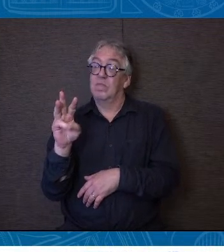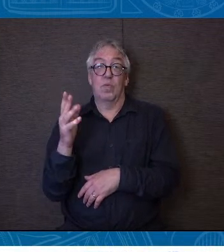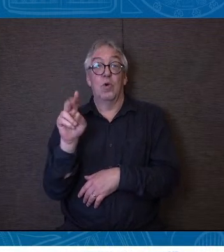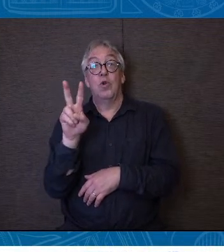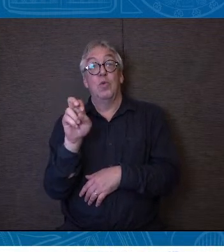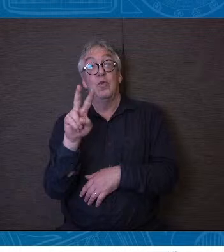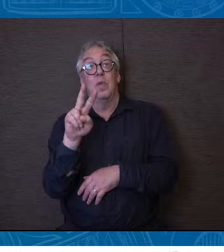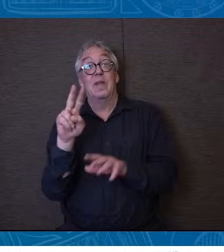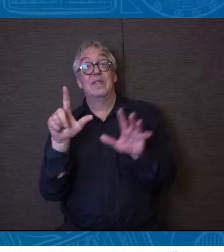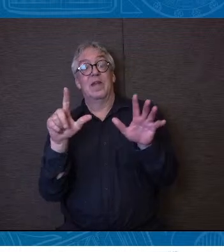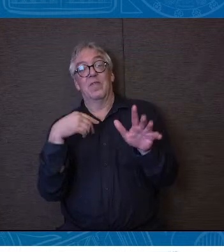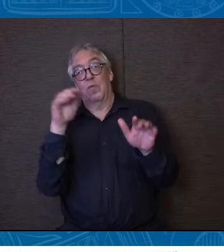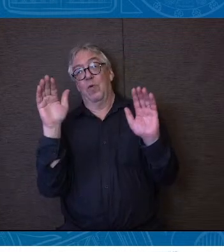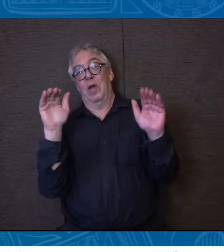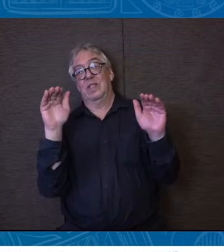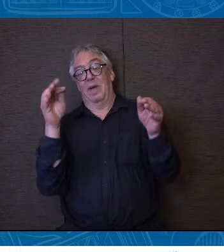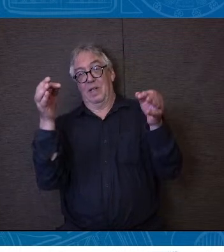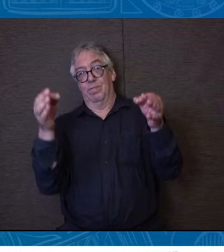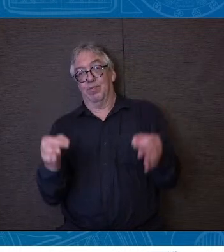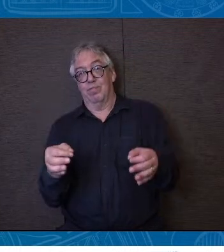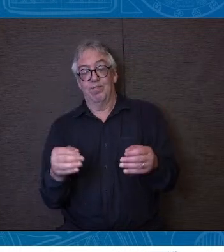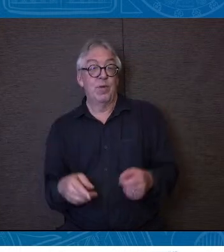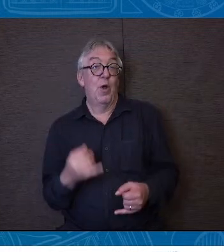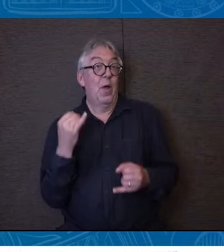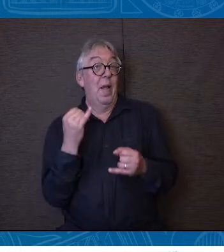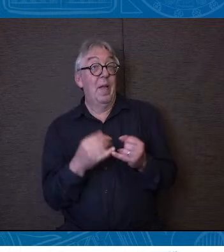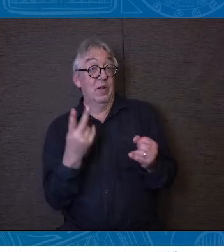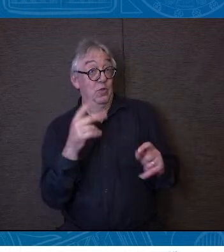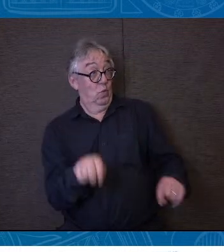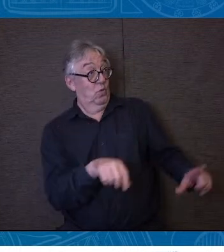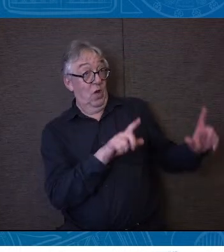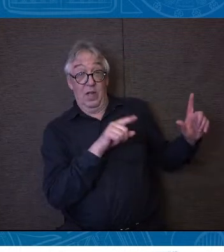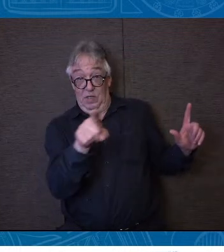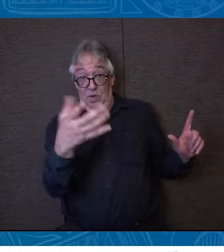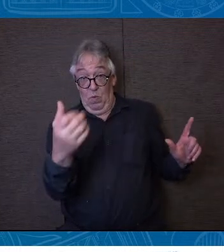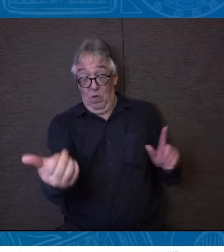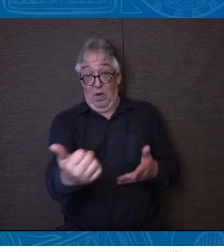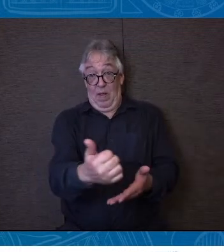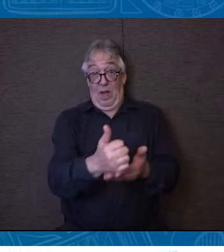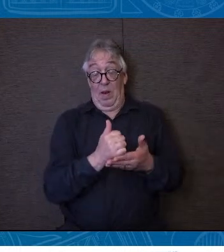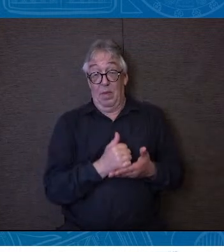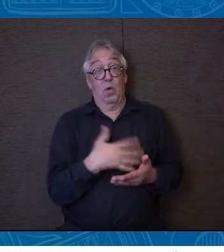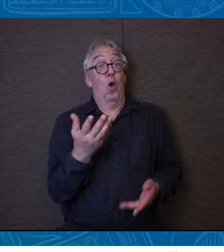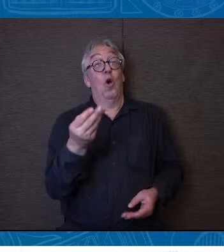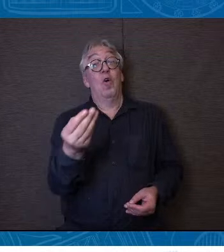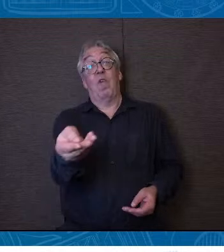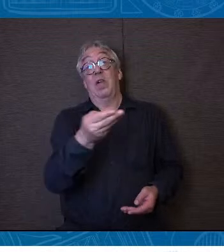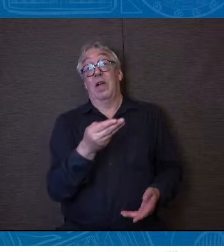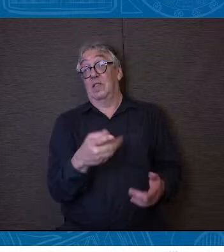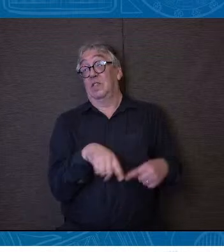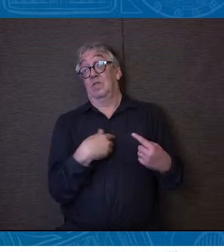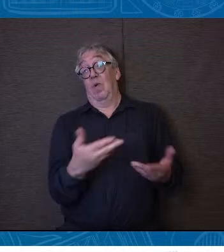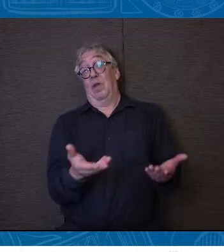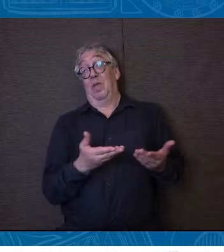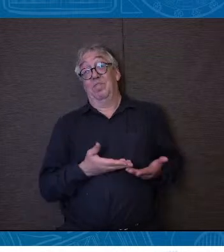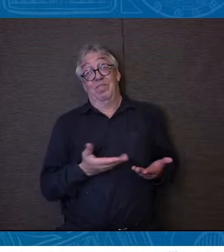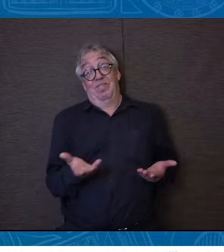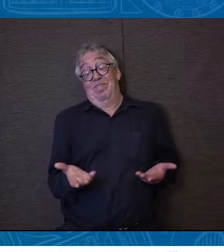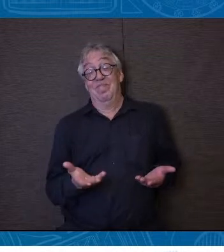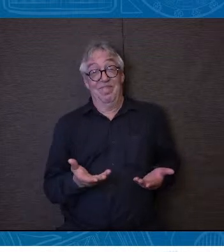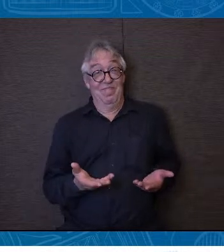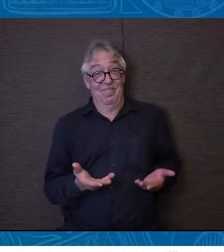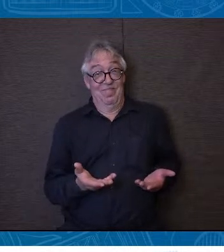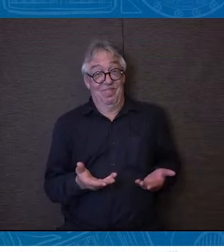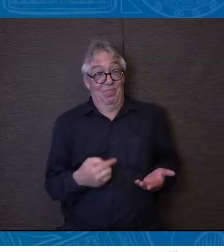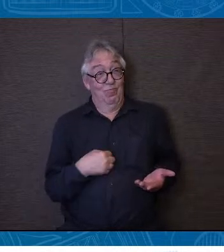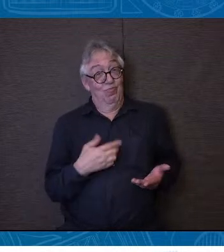So finally, 2 slides on how we can get involved. Of course, a financial contribution is something that we